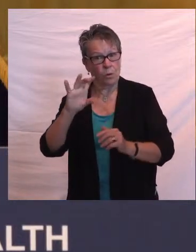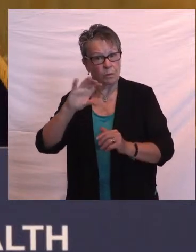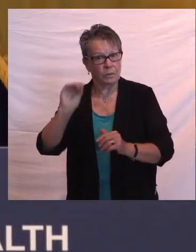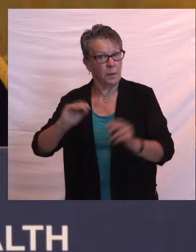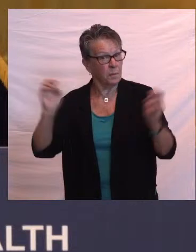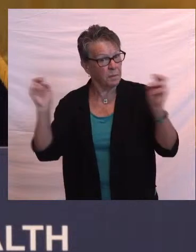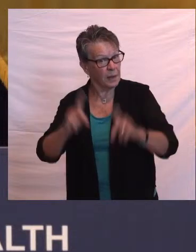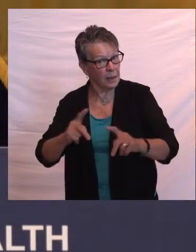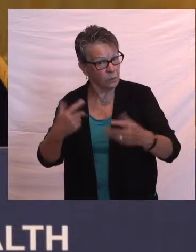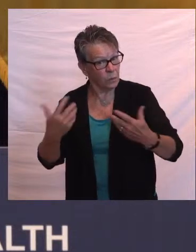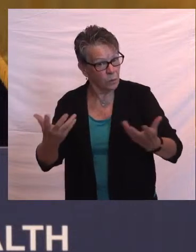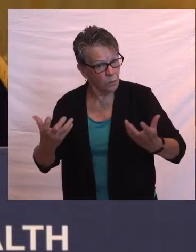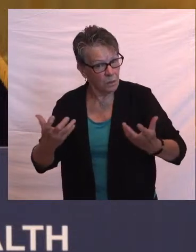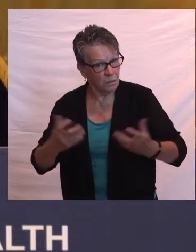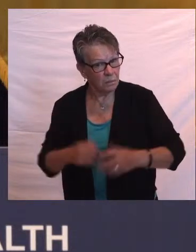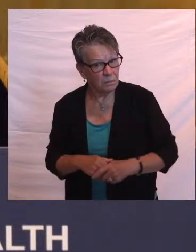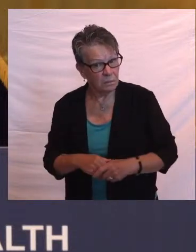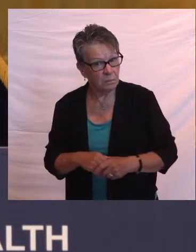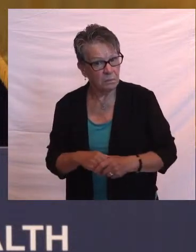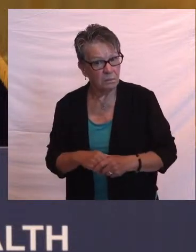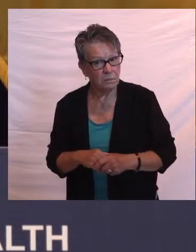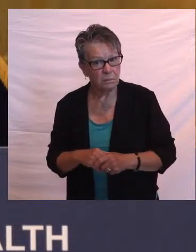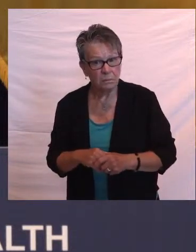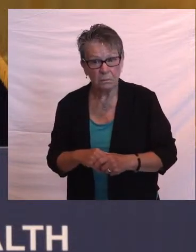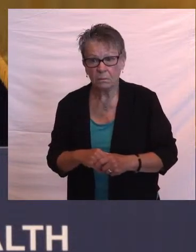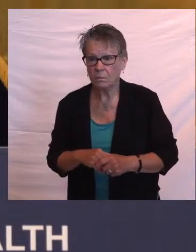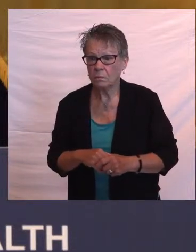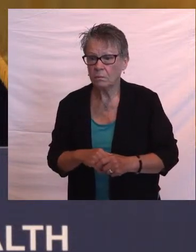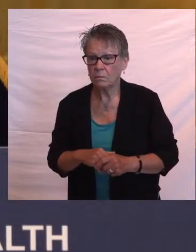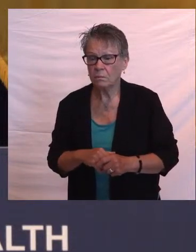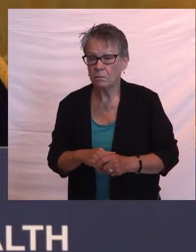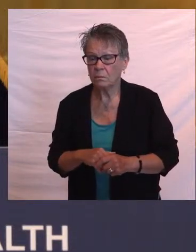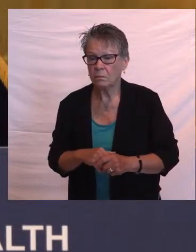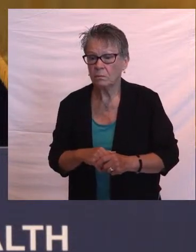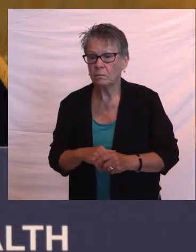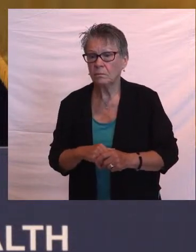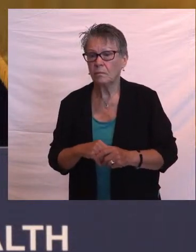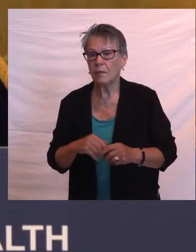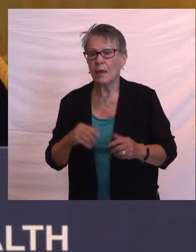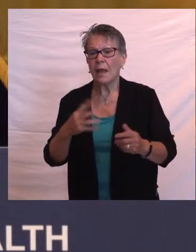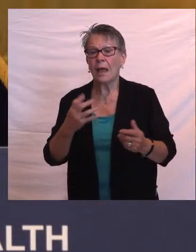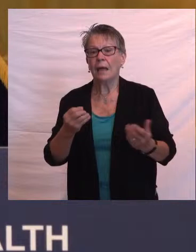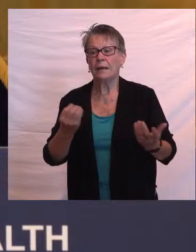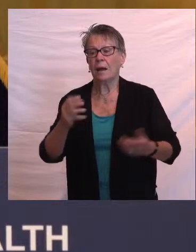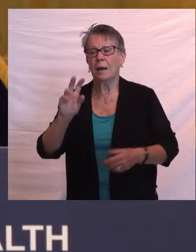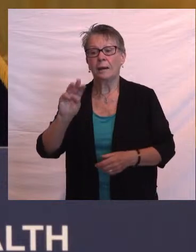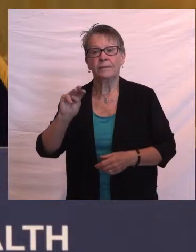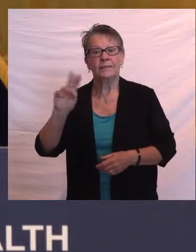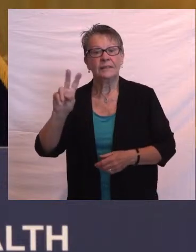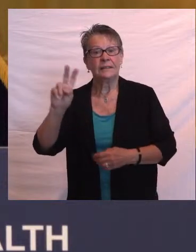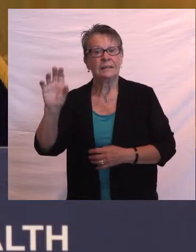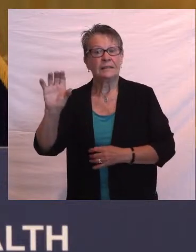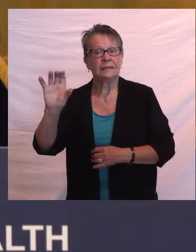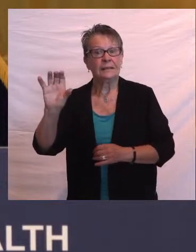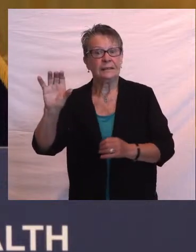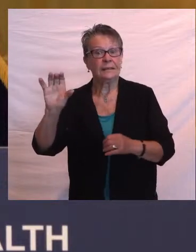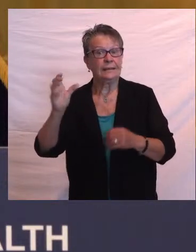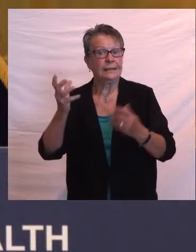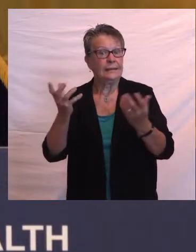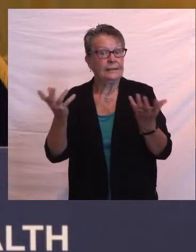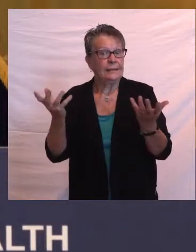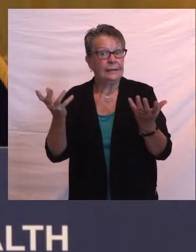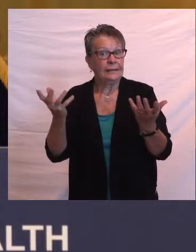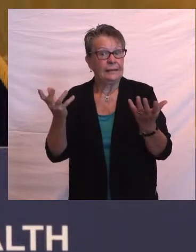motor vehicles and unemployment insurance benefits. We've had success with motor vehicles on doing a lot of this stuff by remote. And